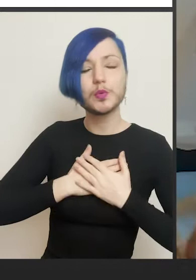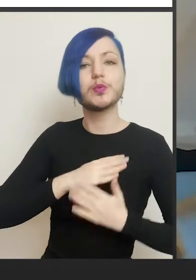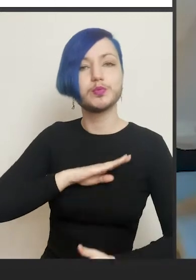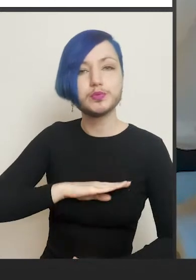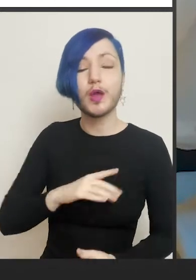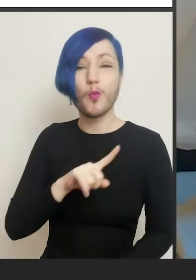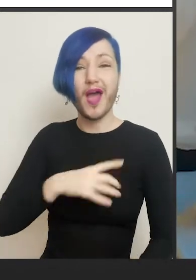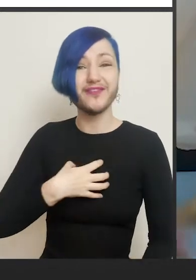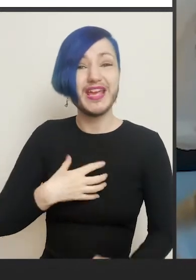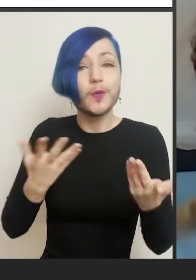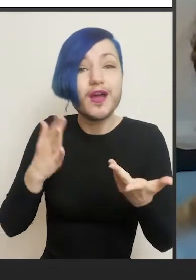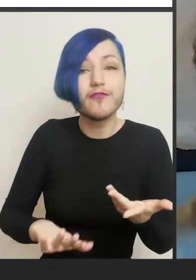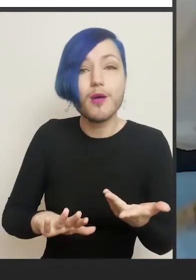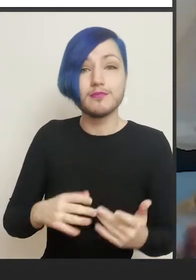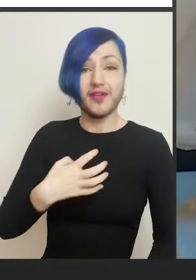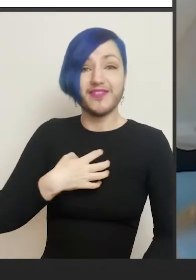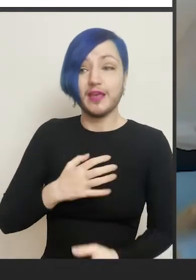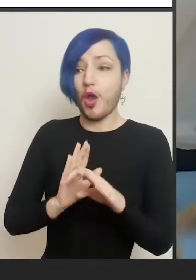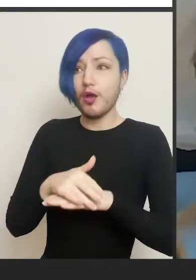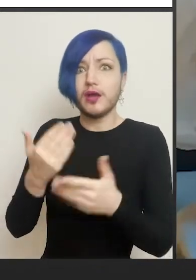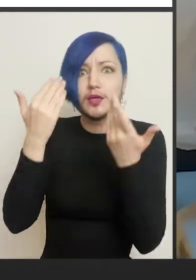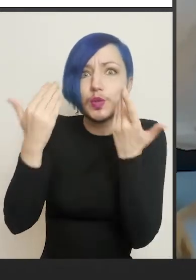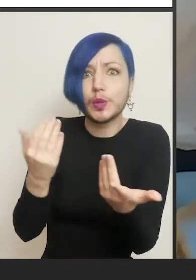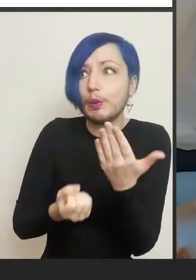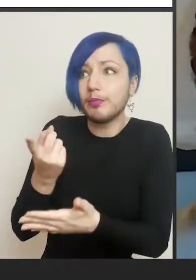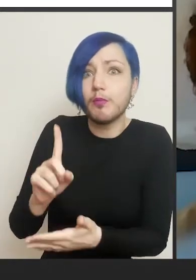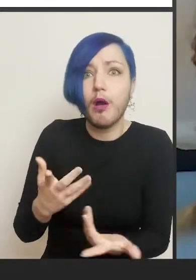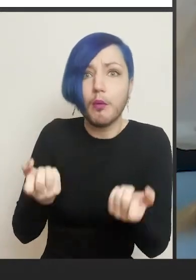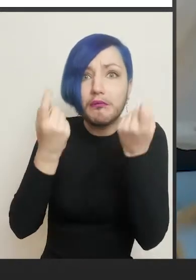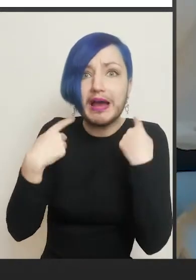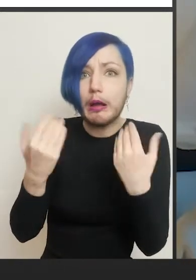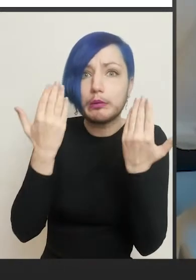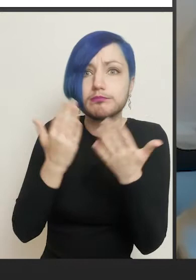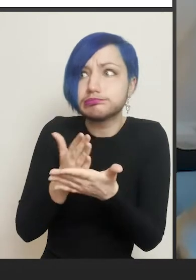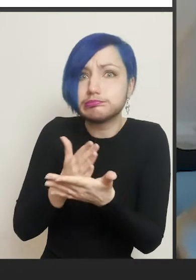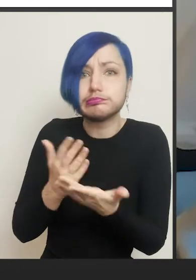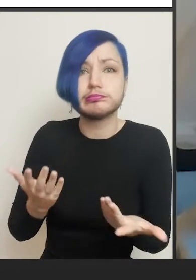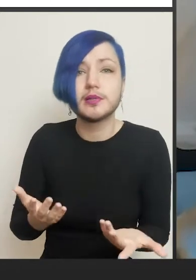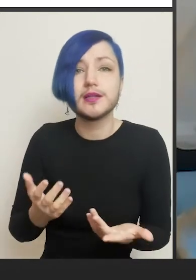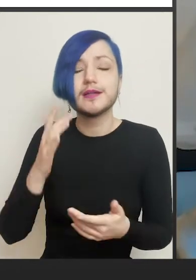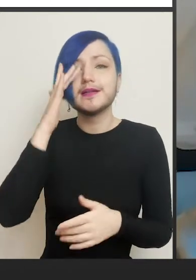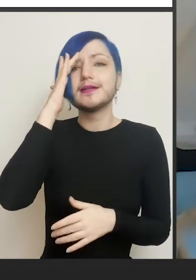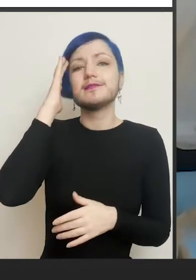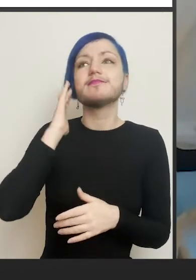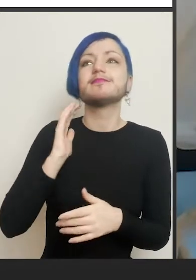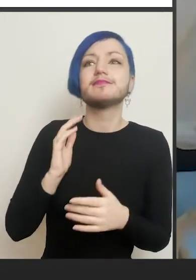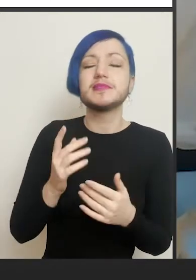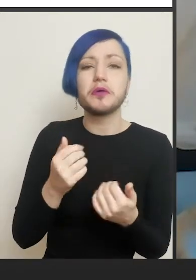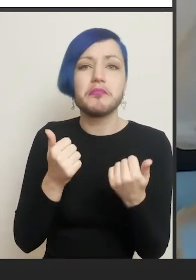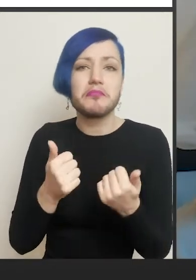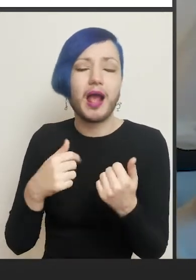Fear comes from not knowing what's going to happen, or not really understanding. And so I think